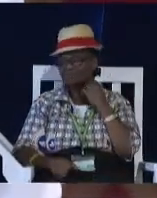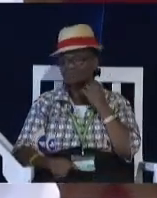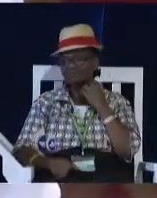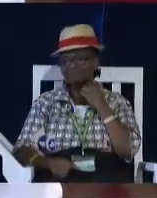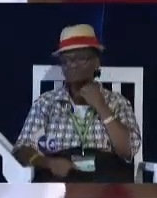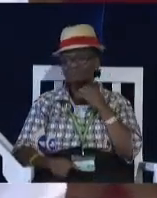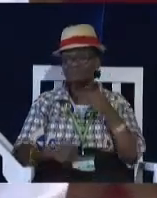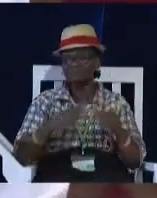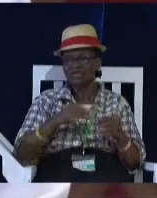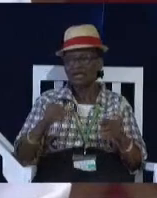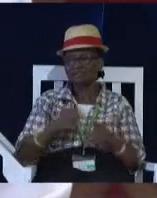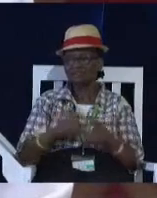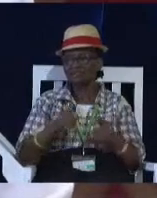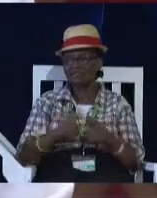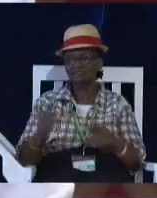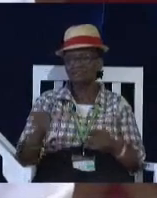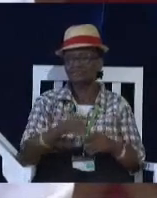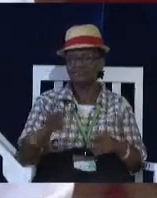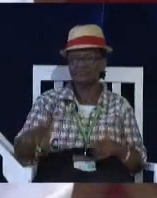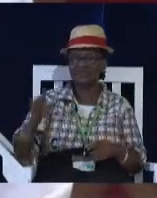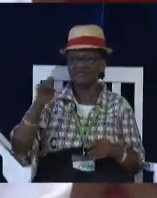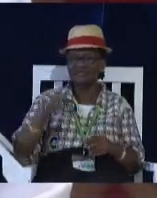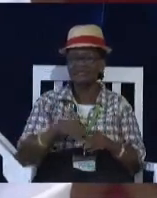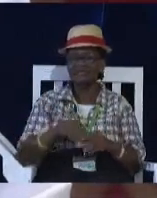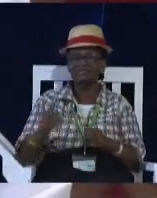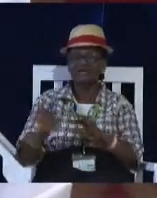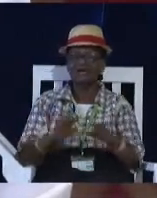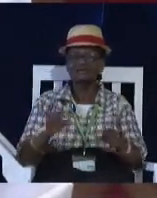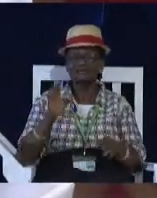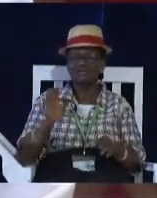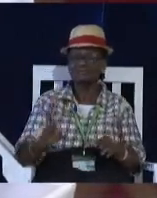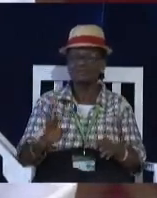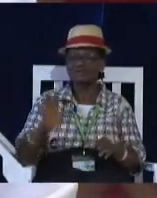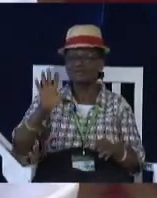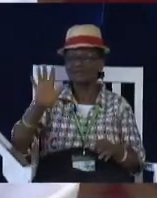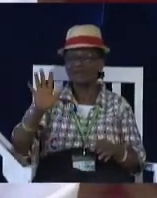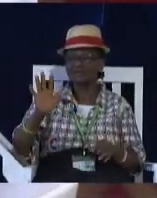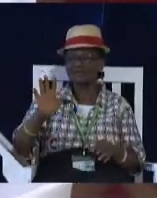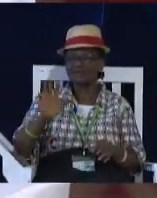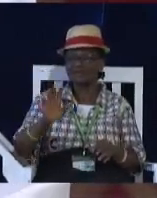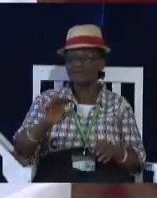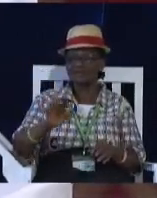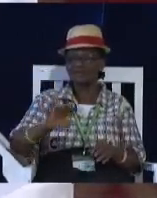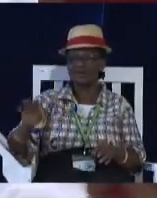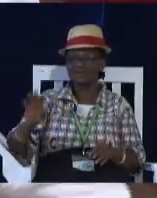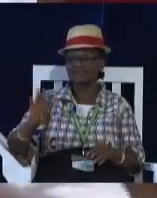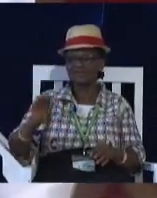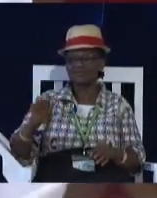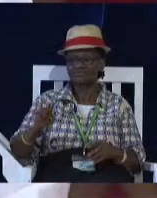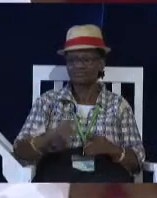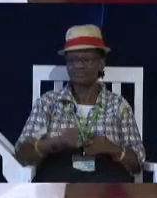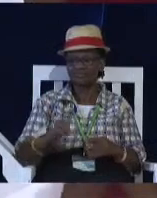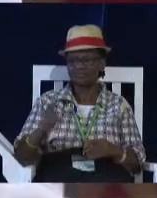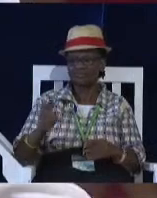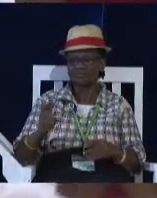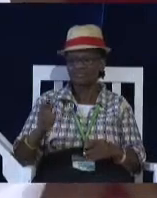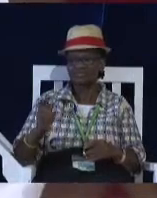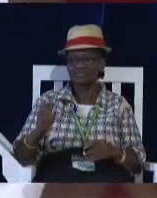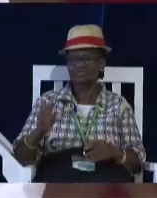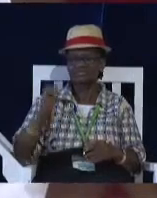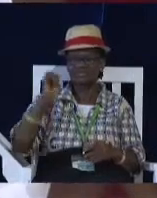And then you find in Acts chapter 5, verse 14 to 16, Acts 5, 14 to 16, it tells us